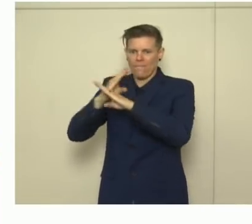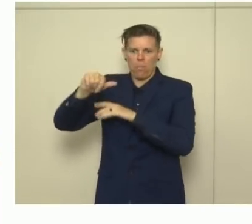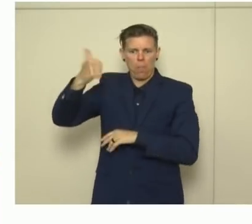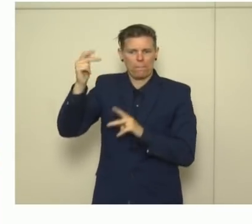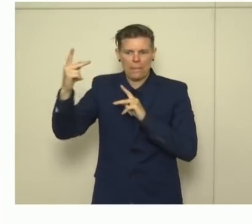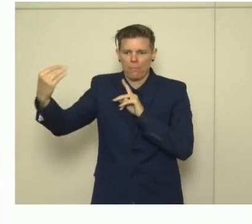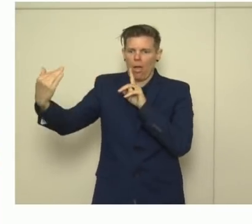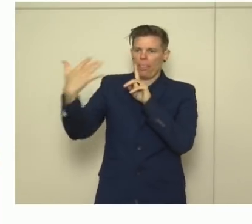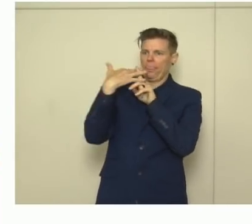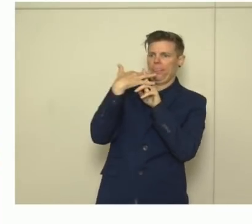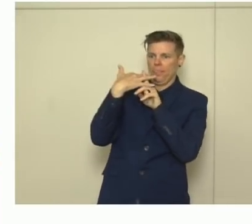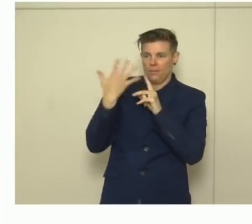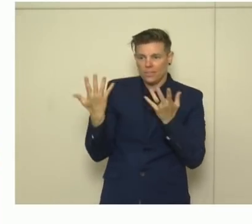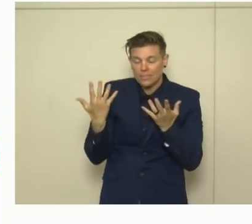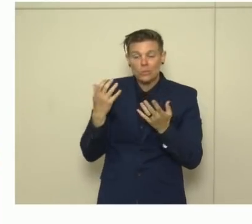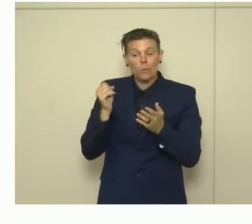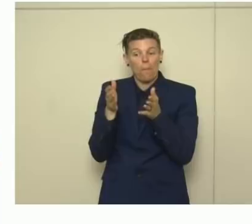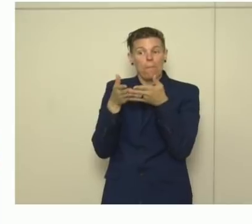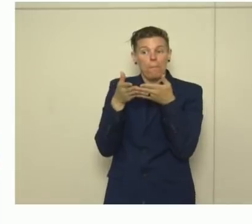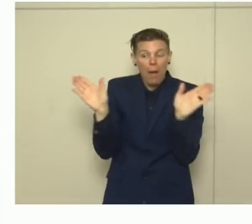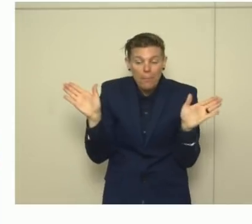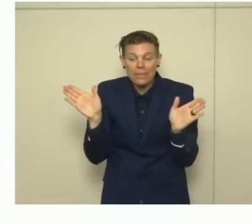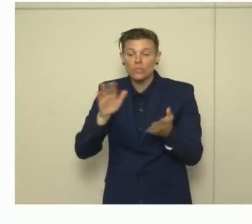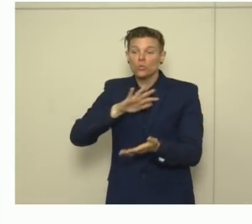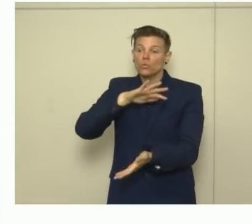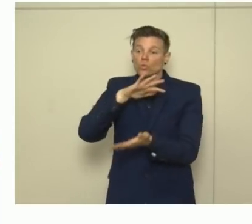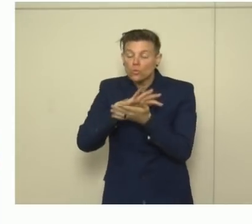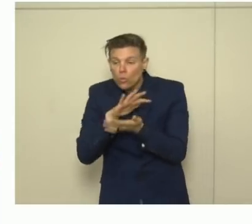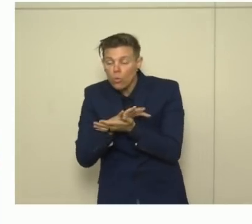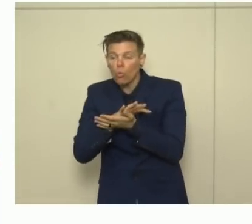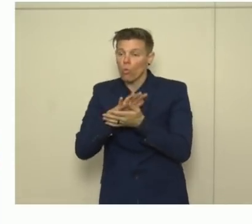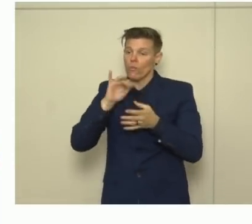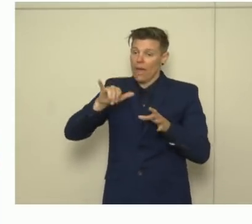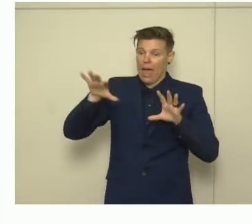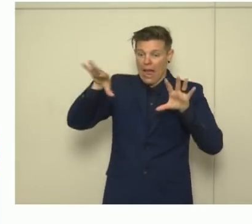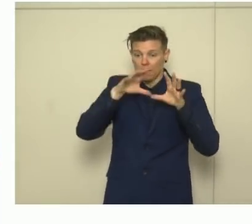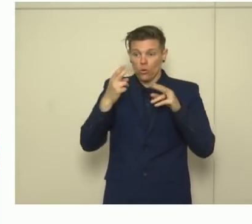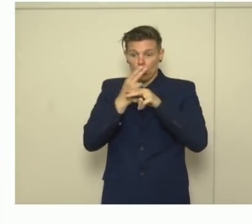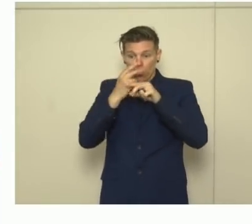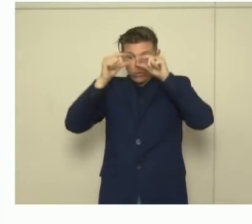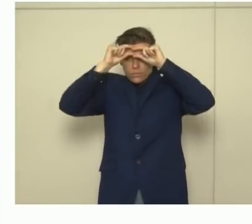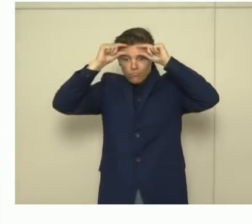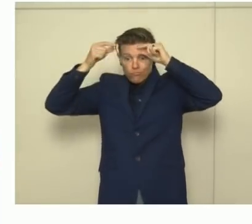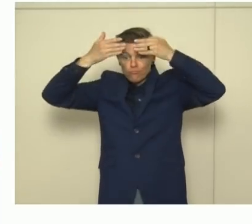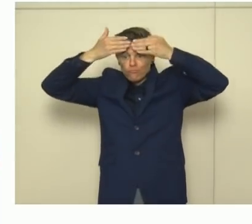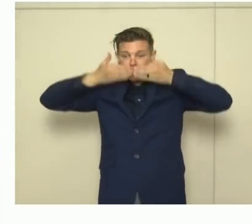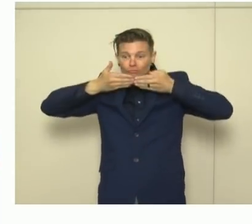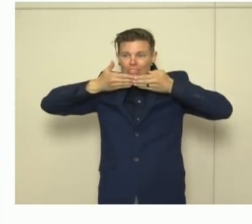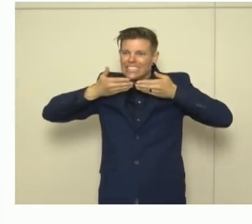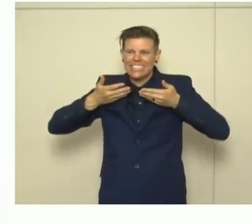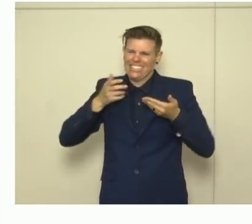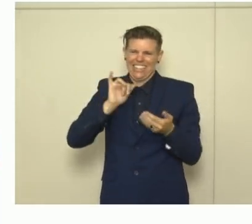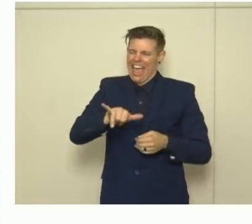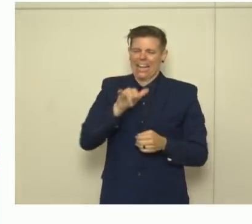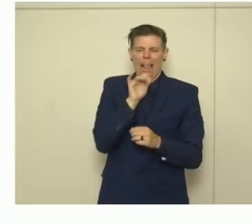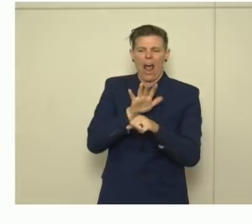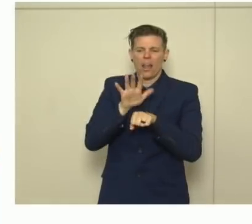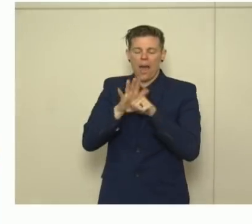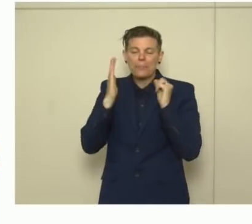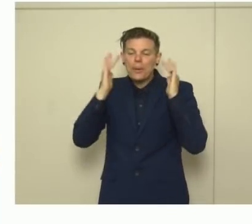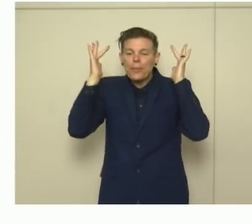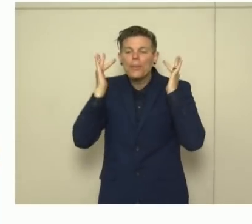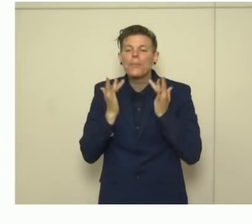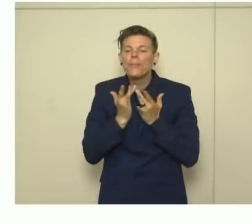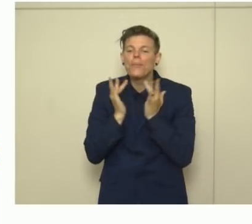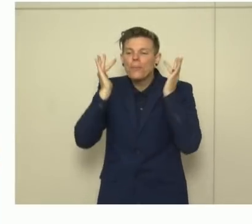talked about this a lot in schools, a face shield alone is really not acceptable except in very,